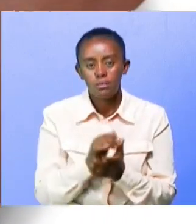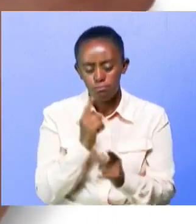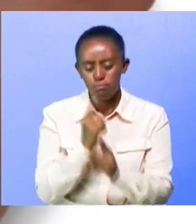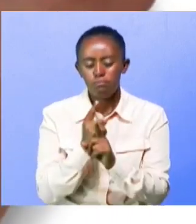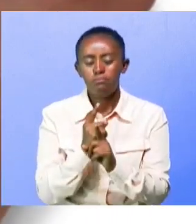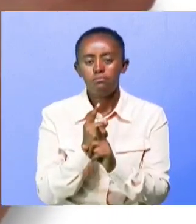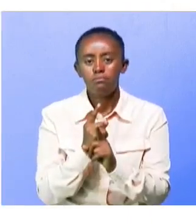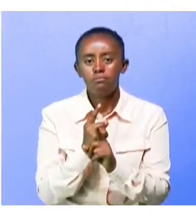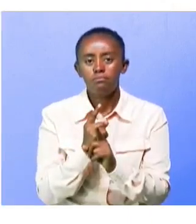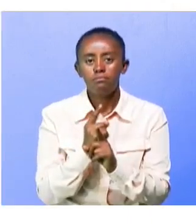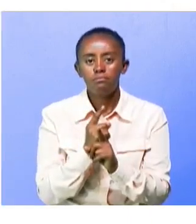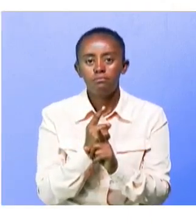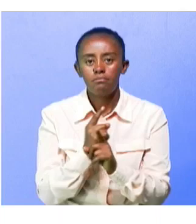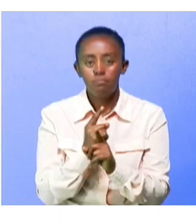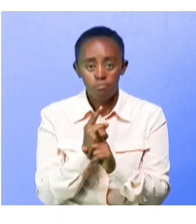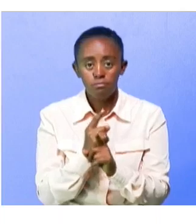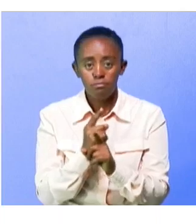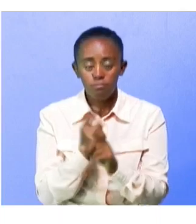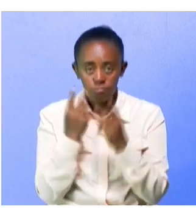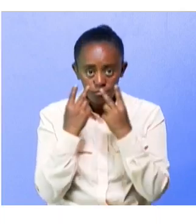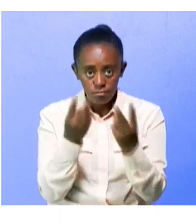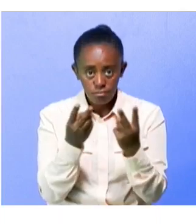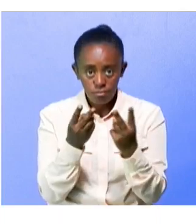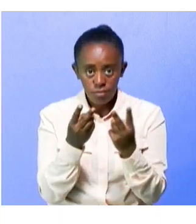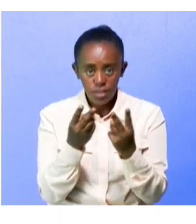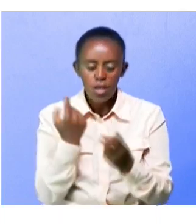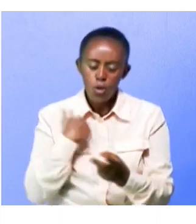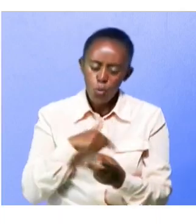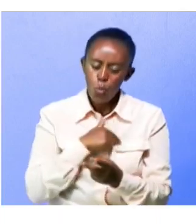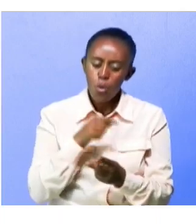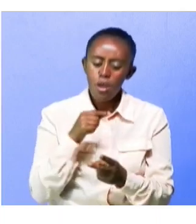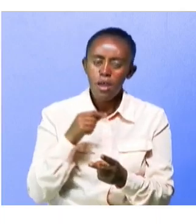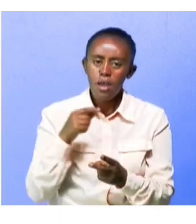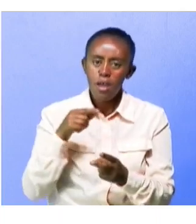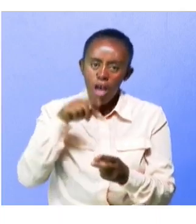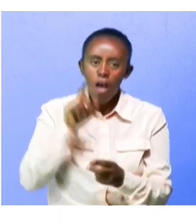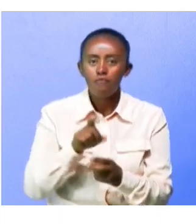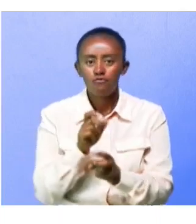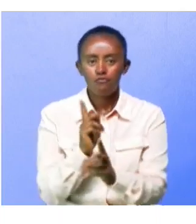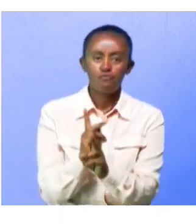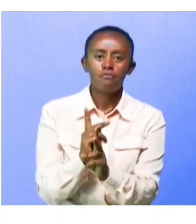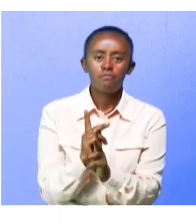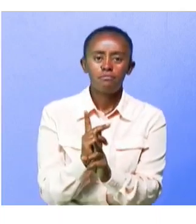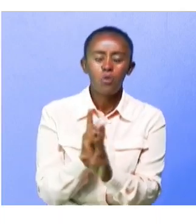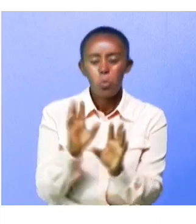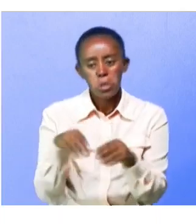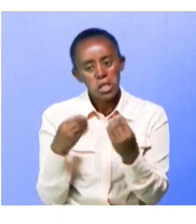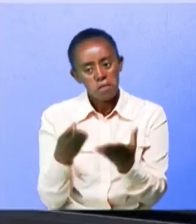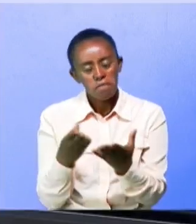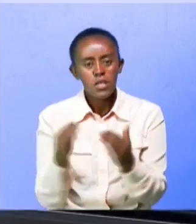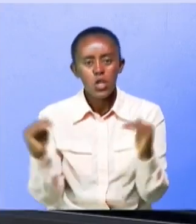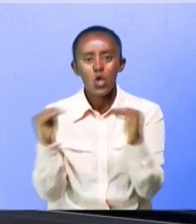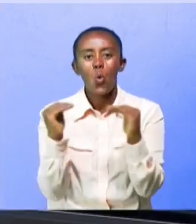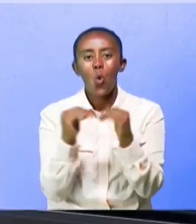Exactly. Look at this sentence. We have to keep, or we have to give equal opportunities